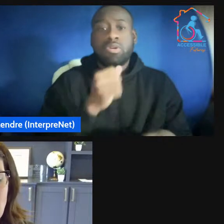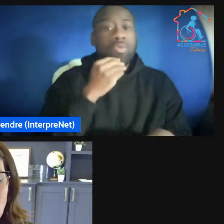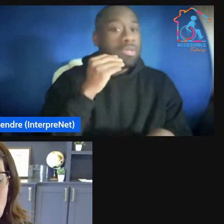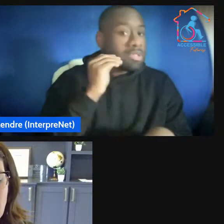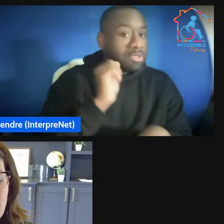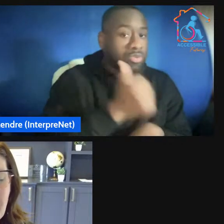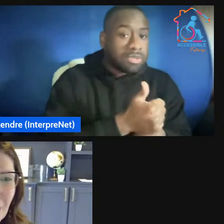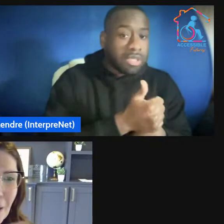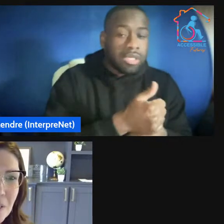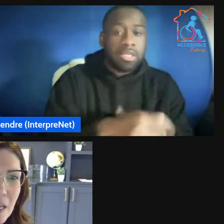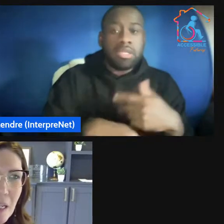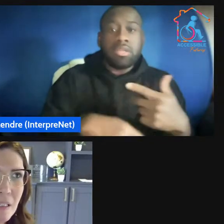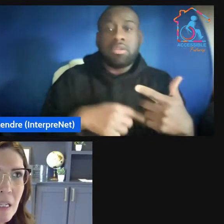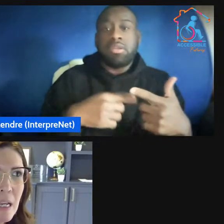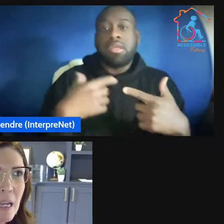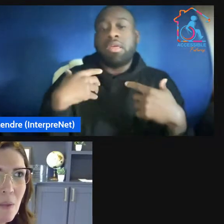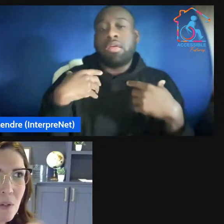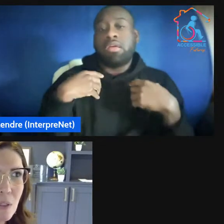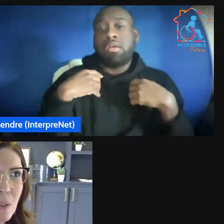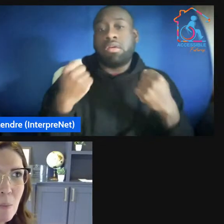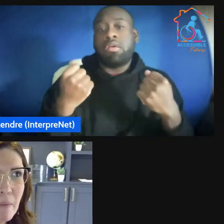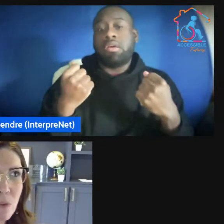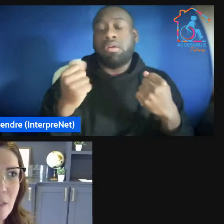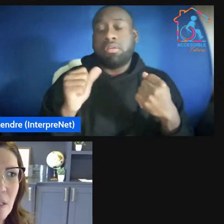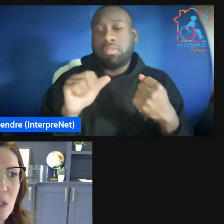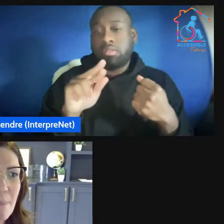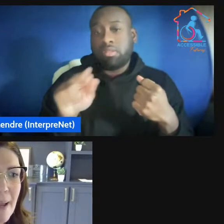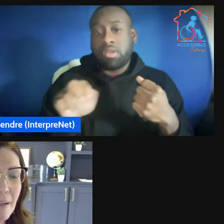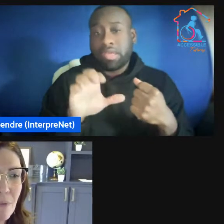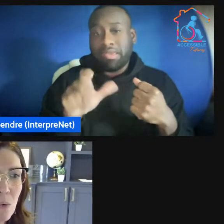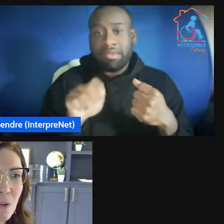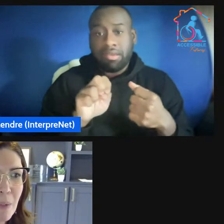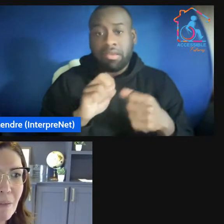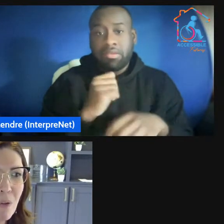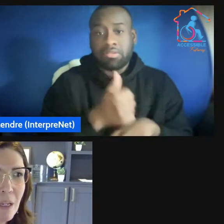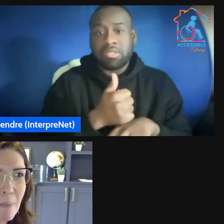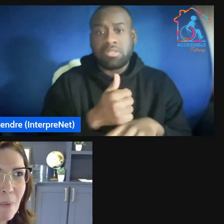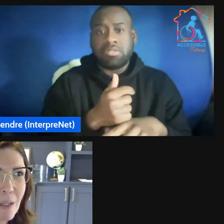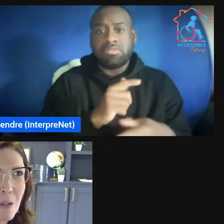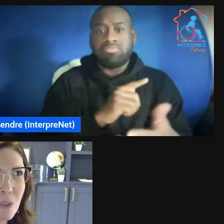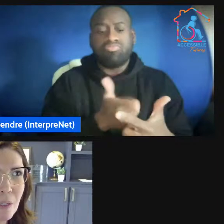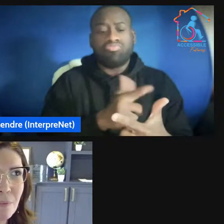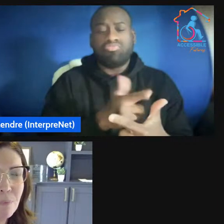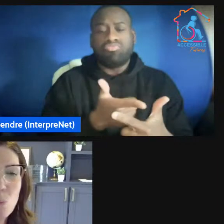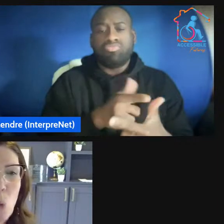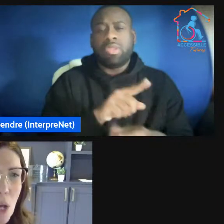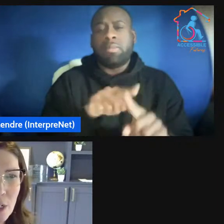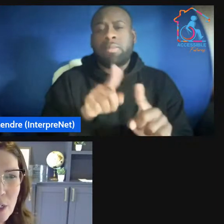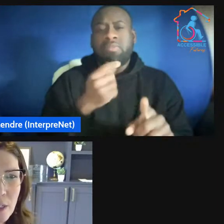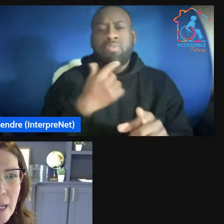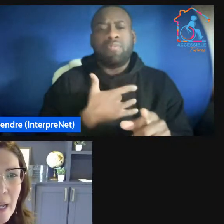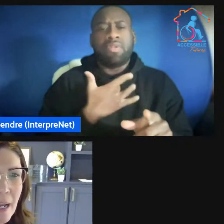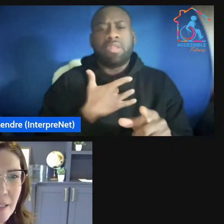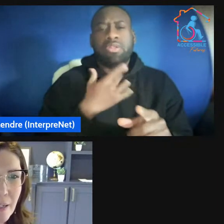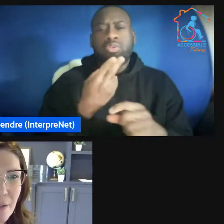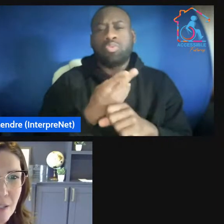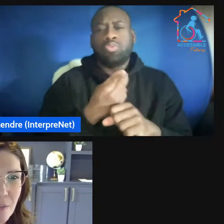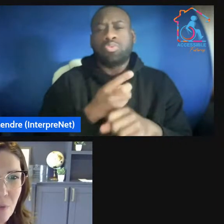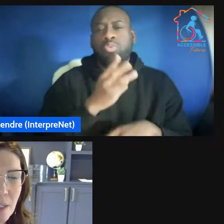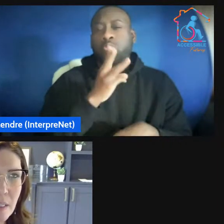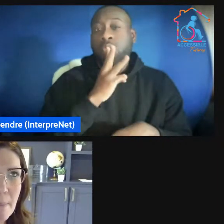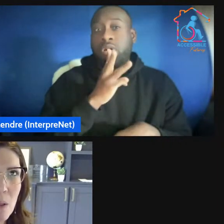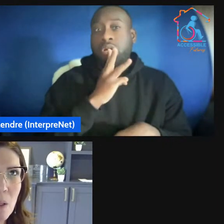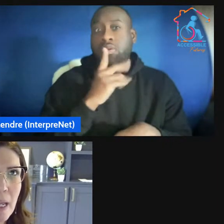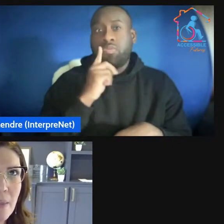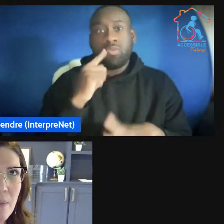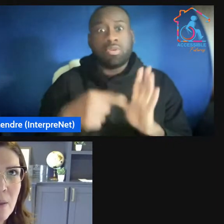talking about healthcare settings, and there's a little bit of translation back and forth. But if you think about the use of water as a